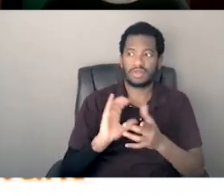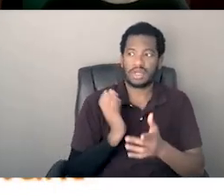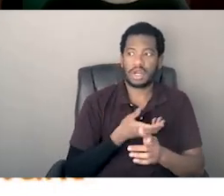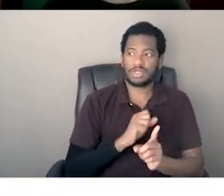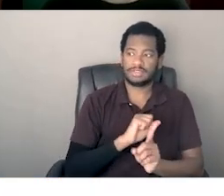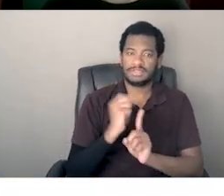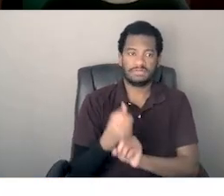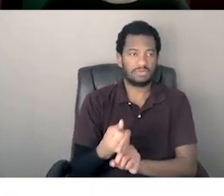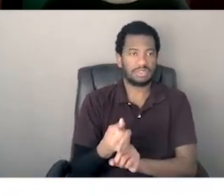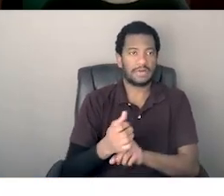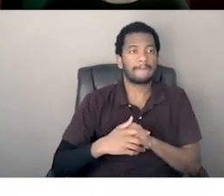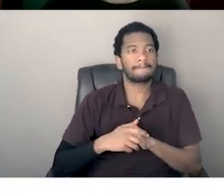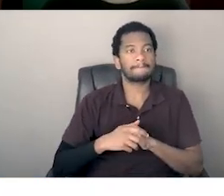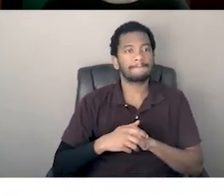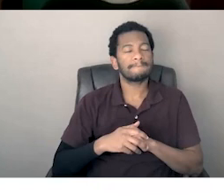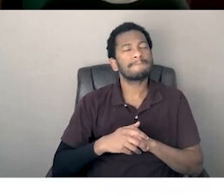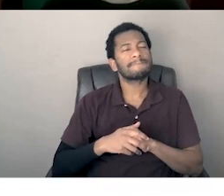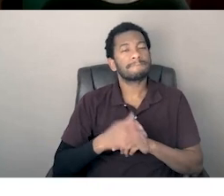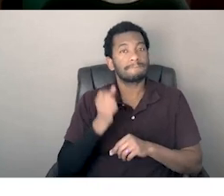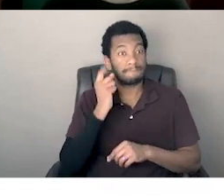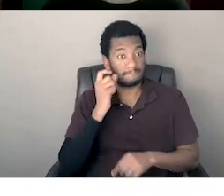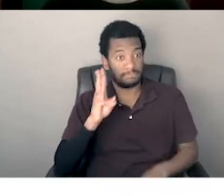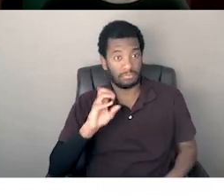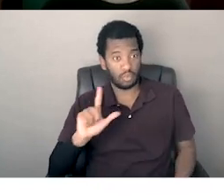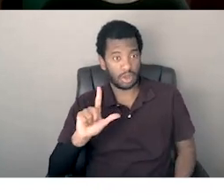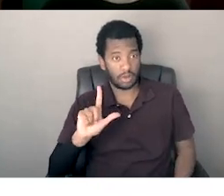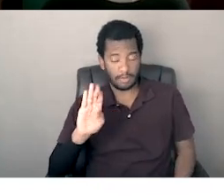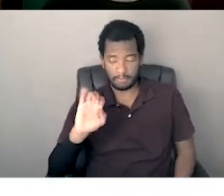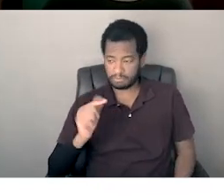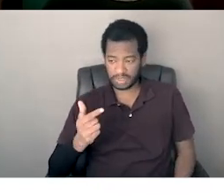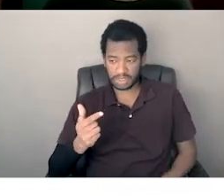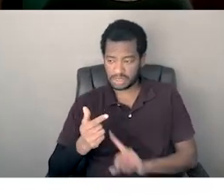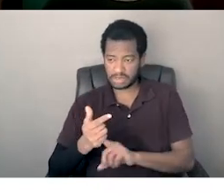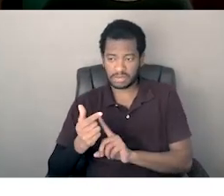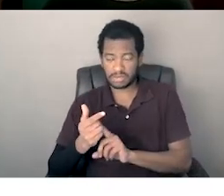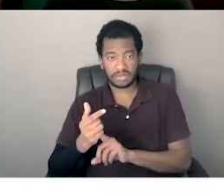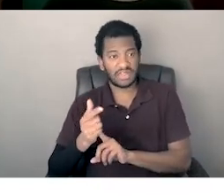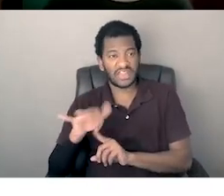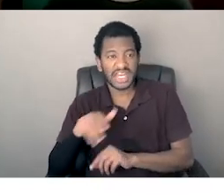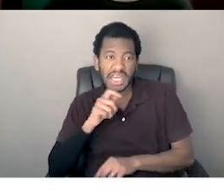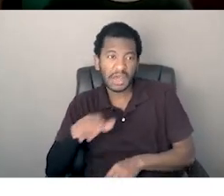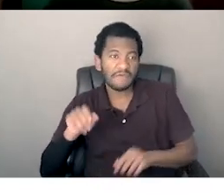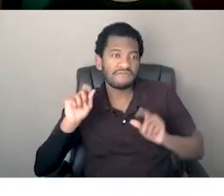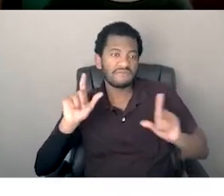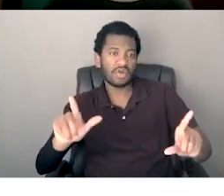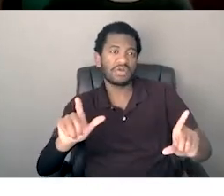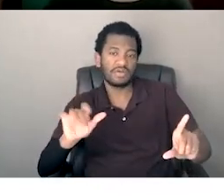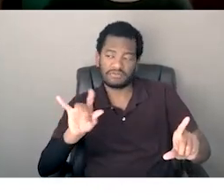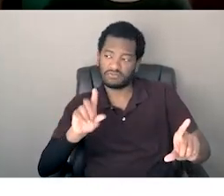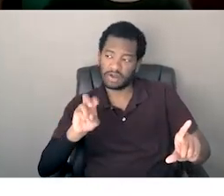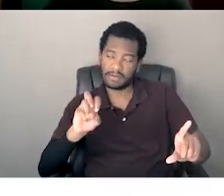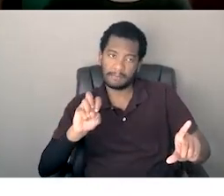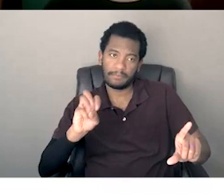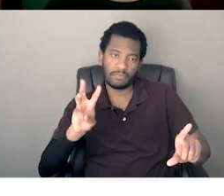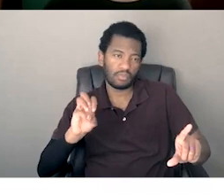So, well being, this isn't a framework for here's what well being should